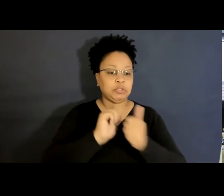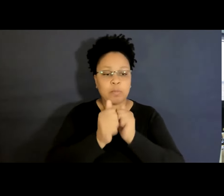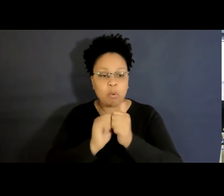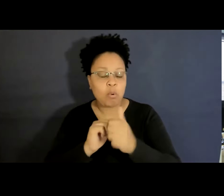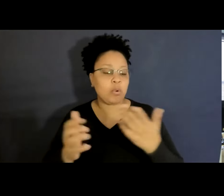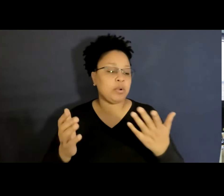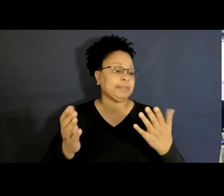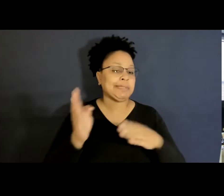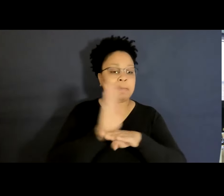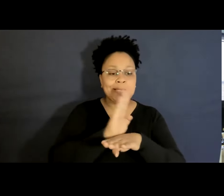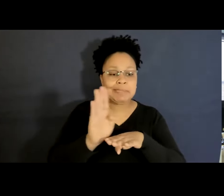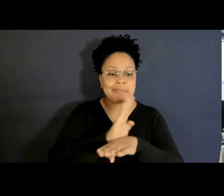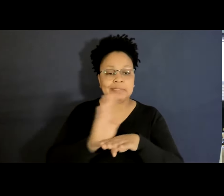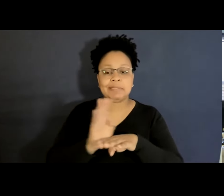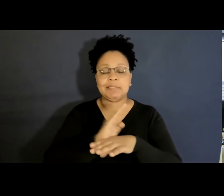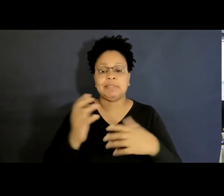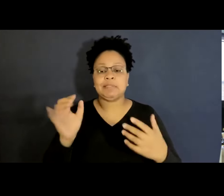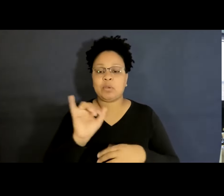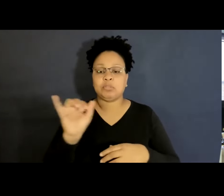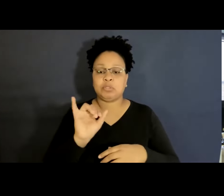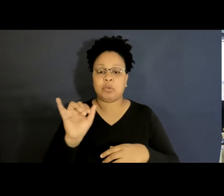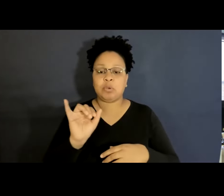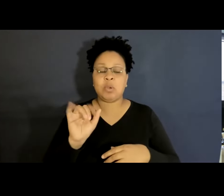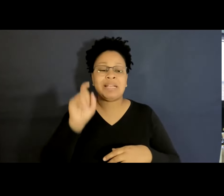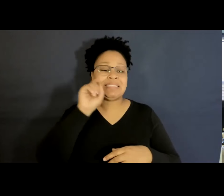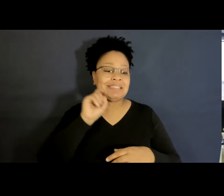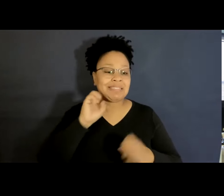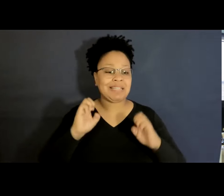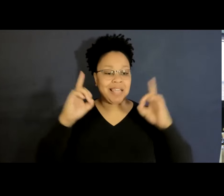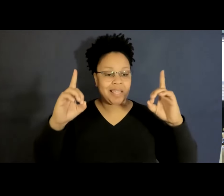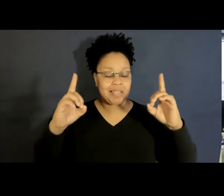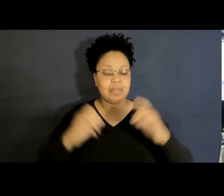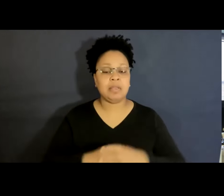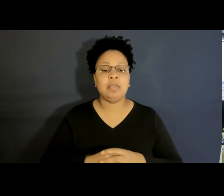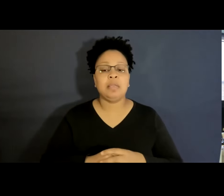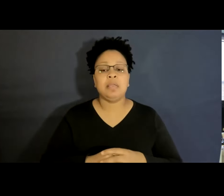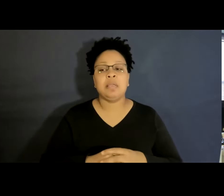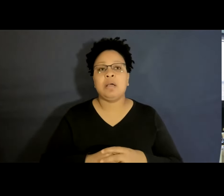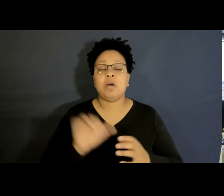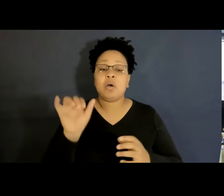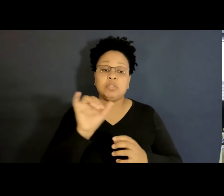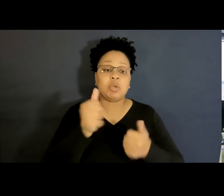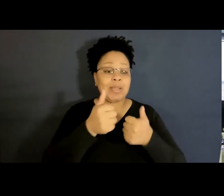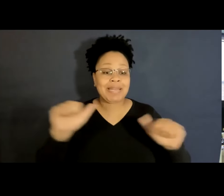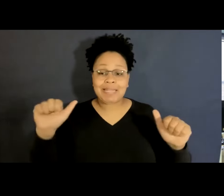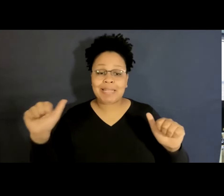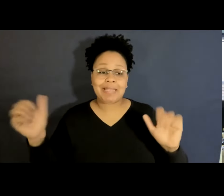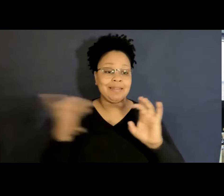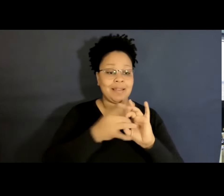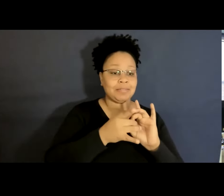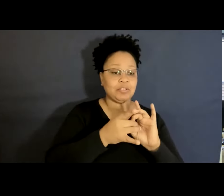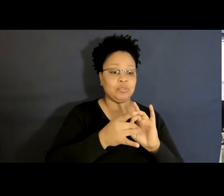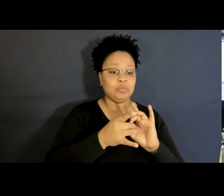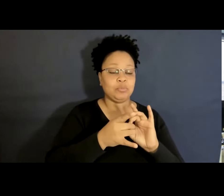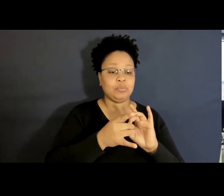business, and sex education, as well as anything related to race